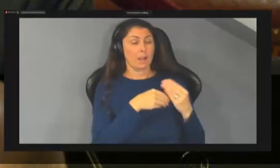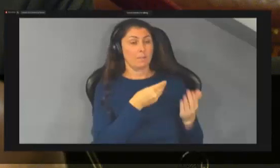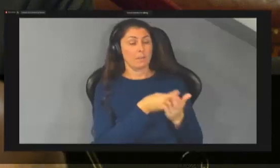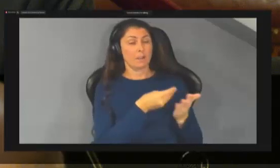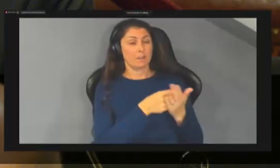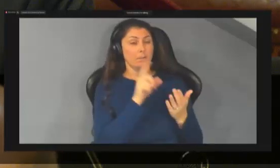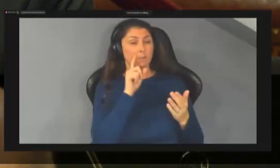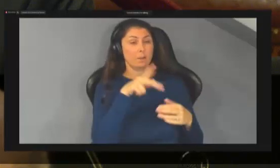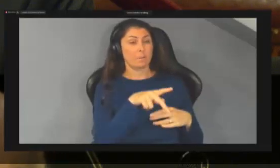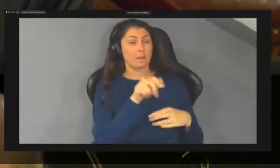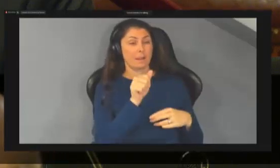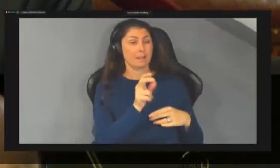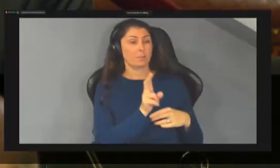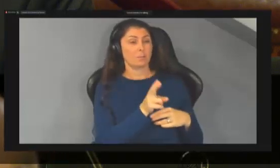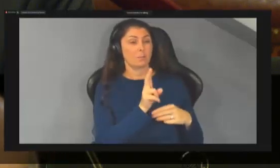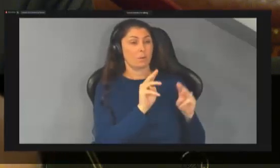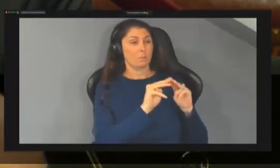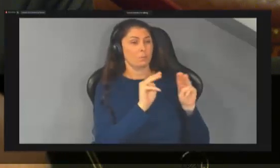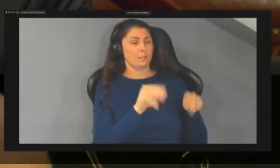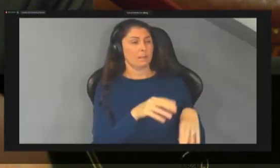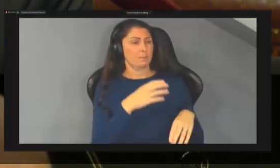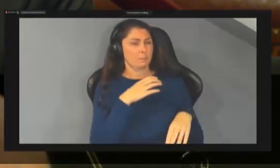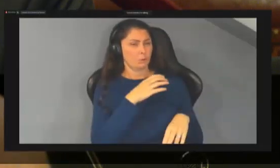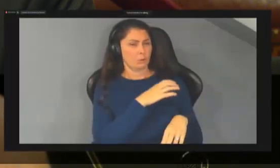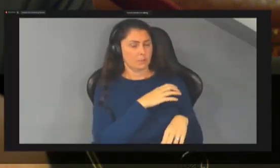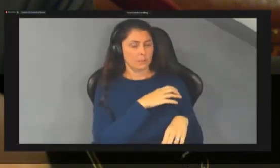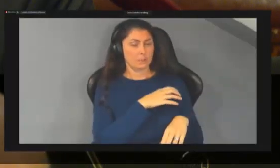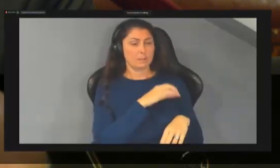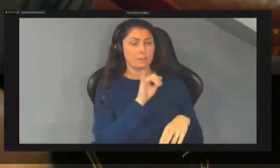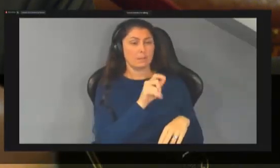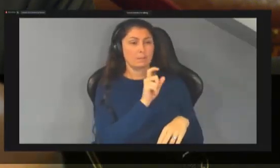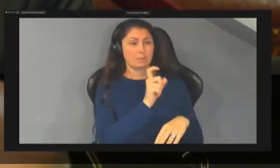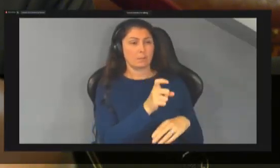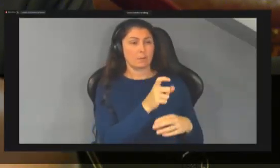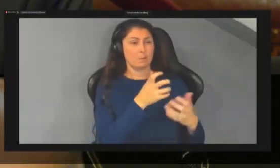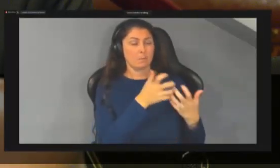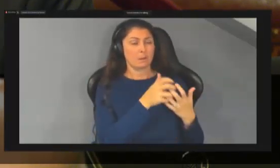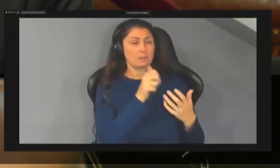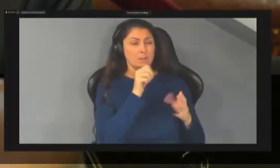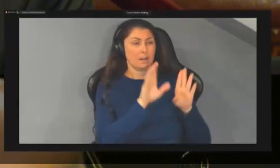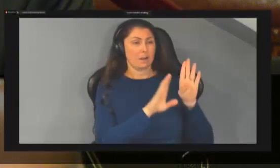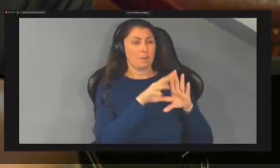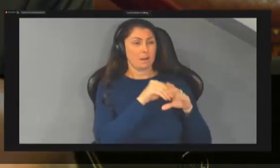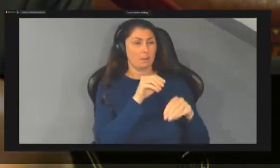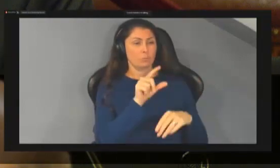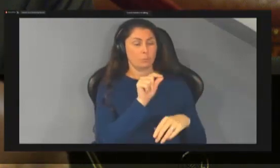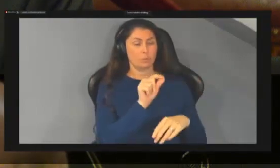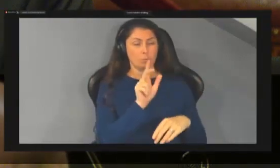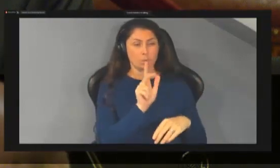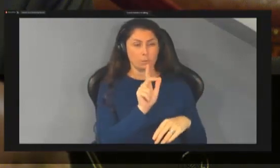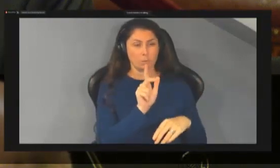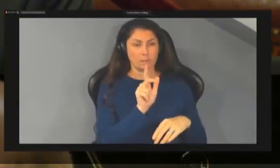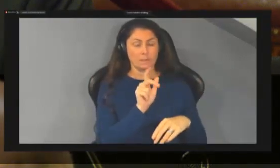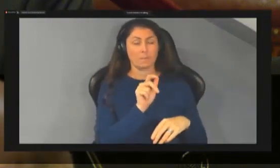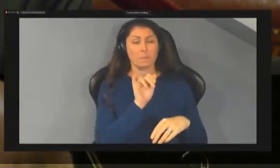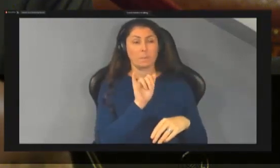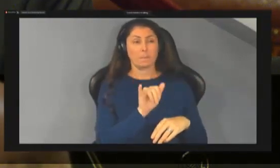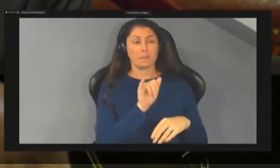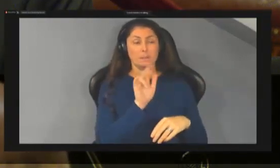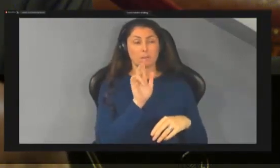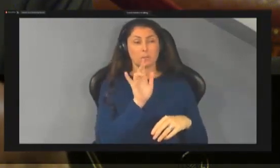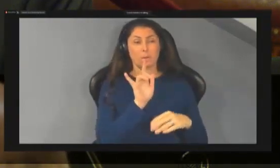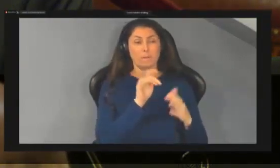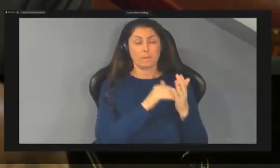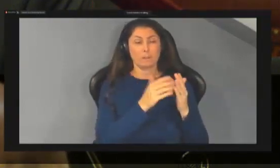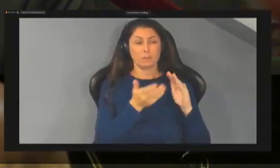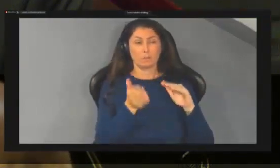PA Historical Museum Commission grant match that was not bid out in 2023, a $25,000